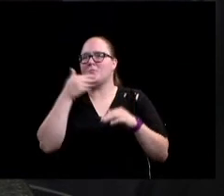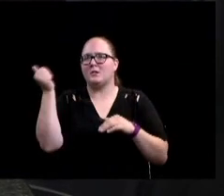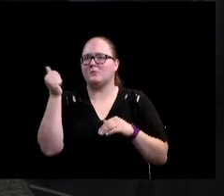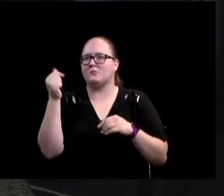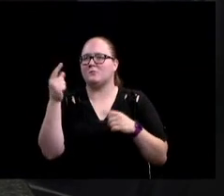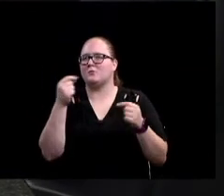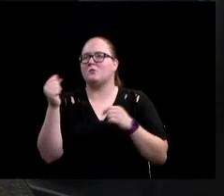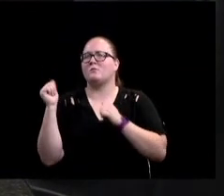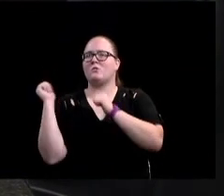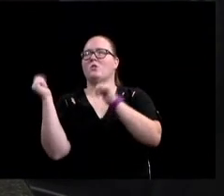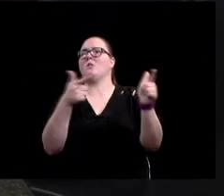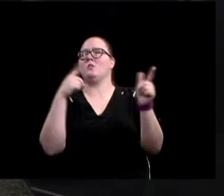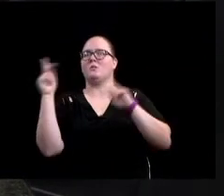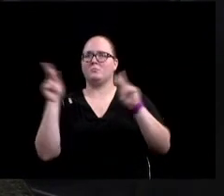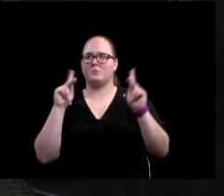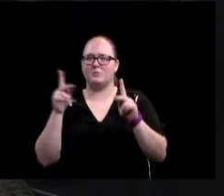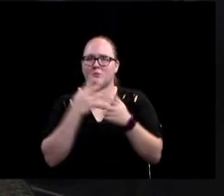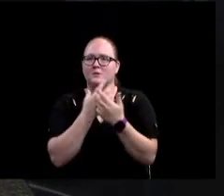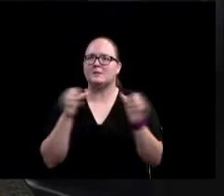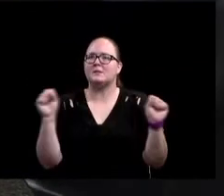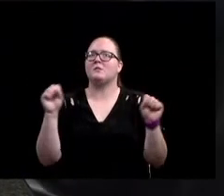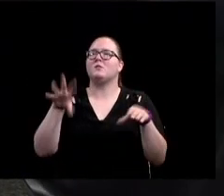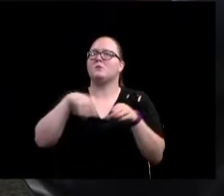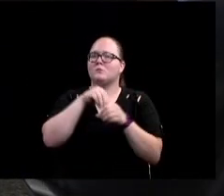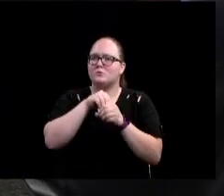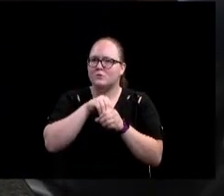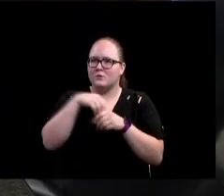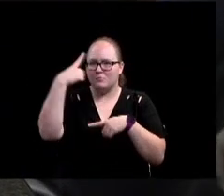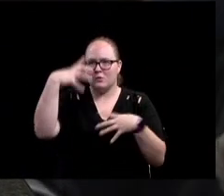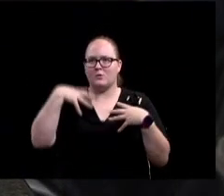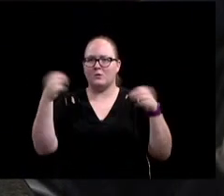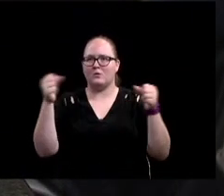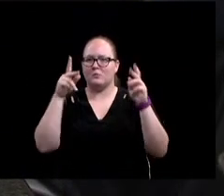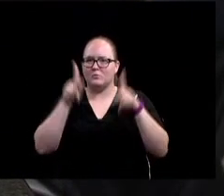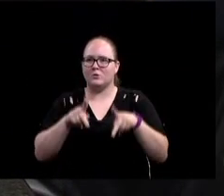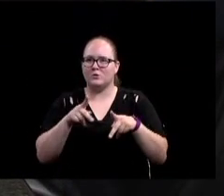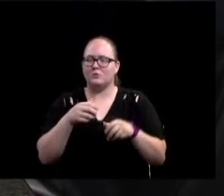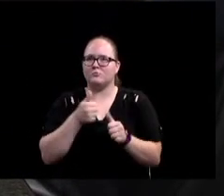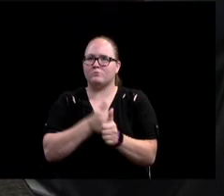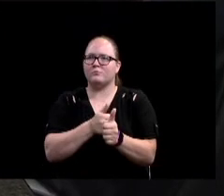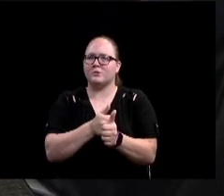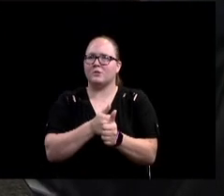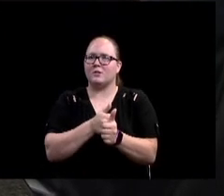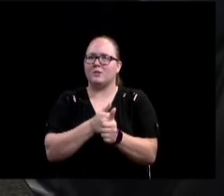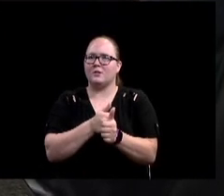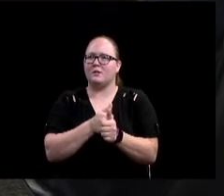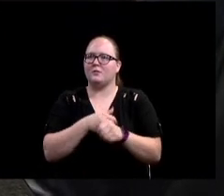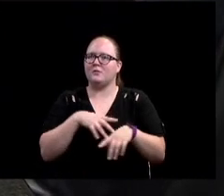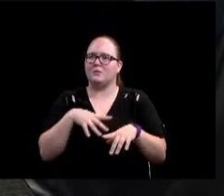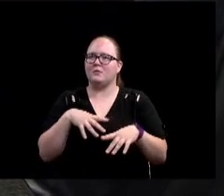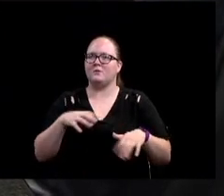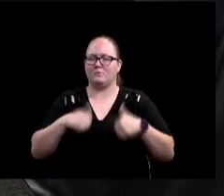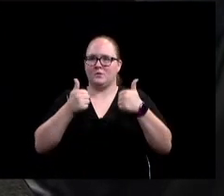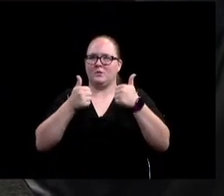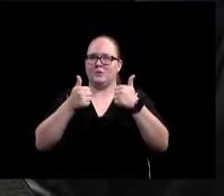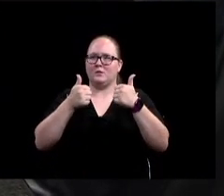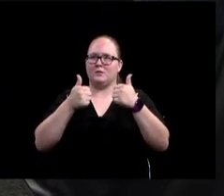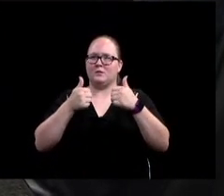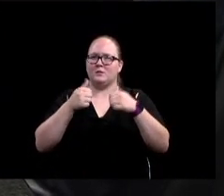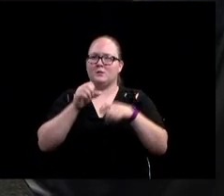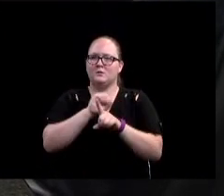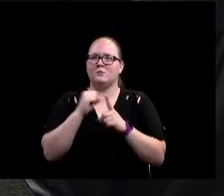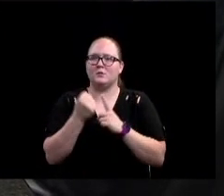health consumer. So those are very challenging cases and an opportunity, I